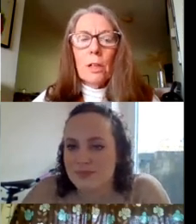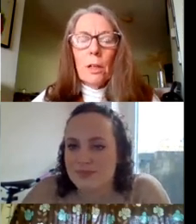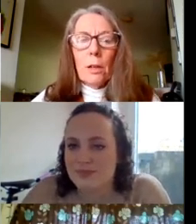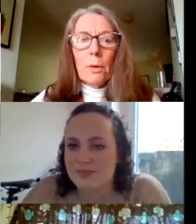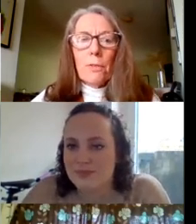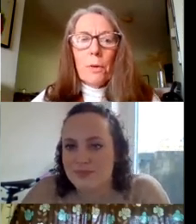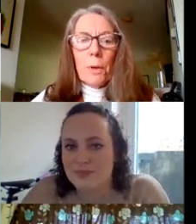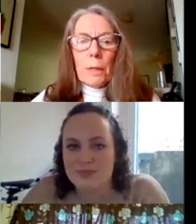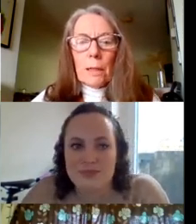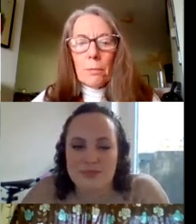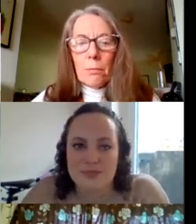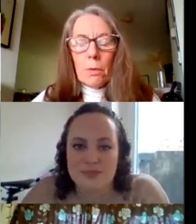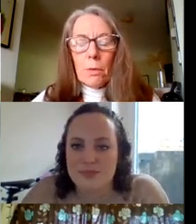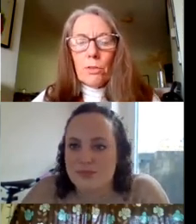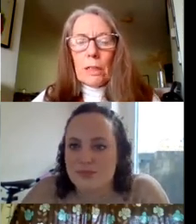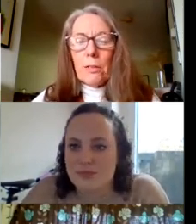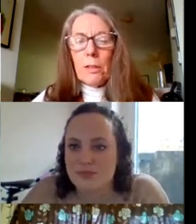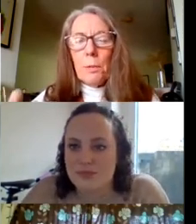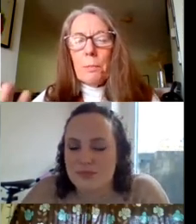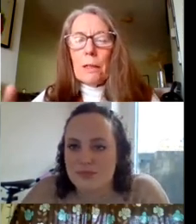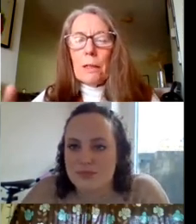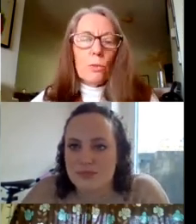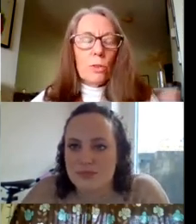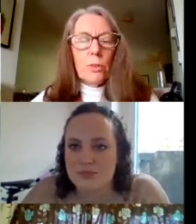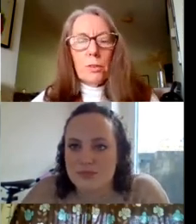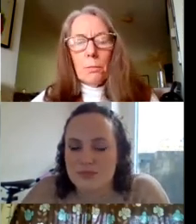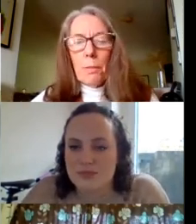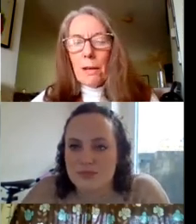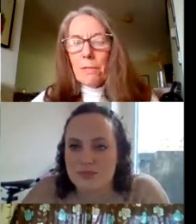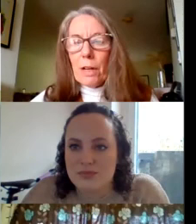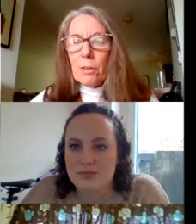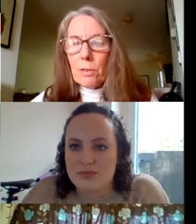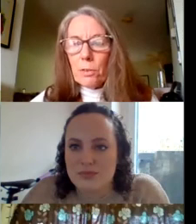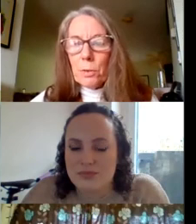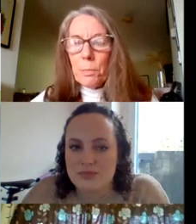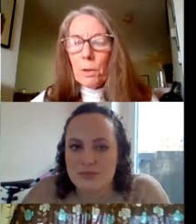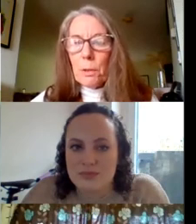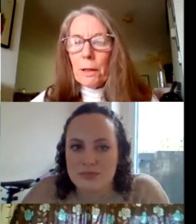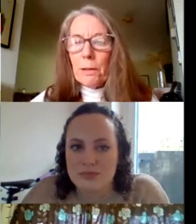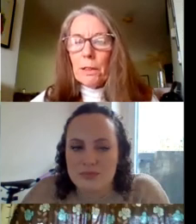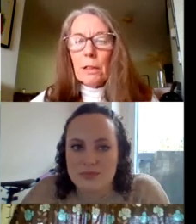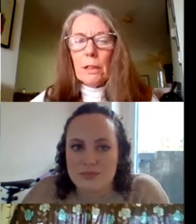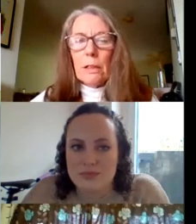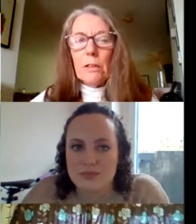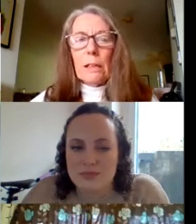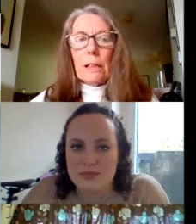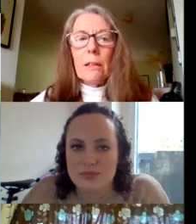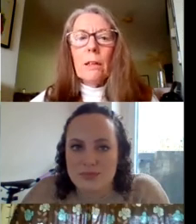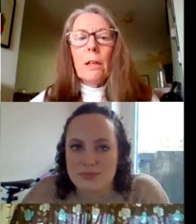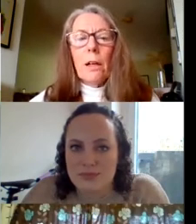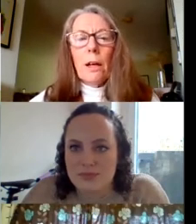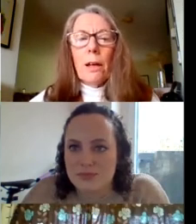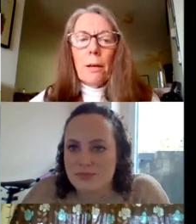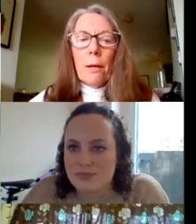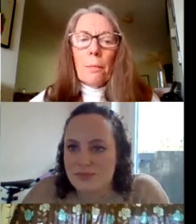kitchens. But for women, more genteel women, such as Mary Frances, who we spoke about